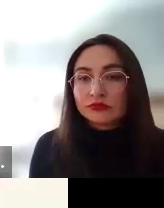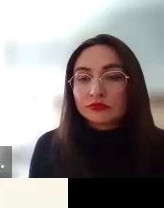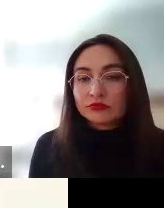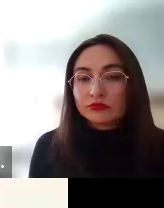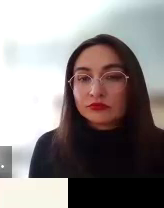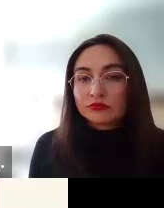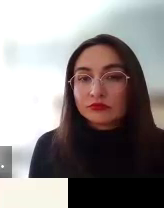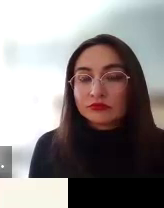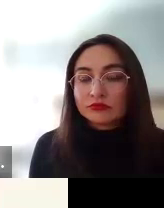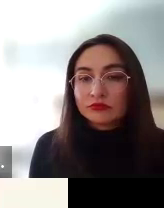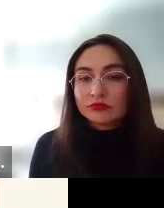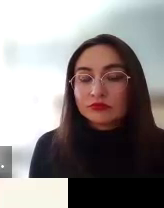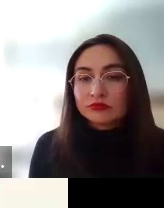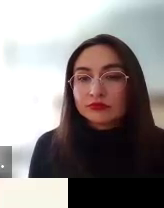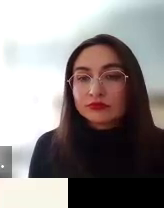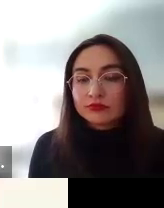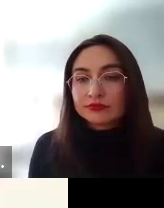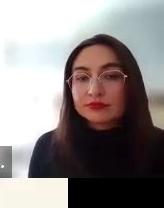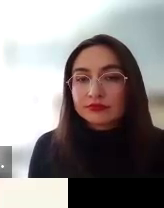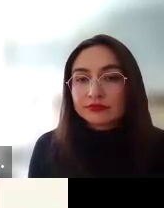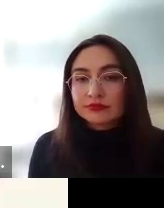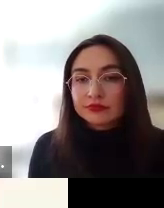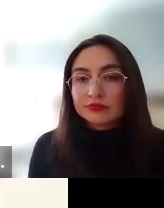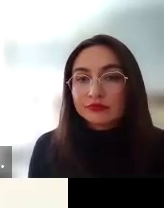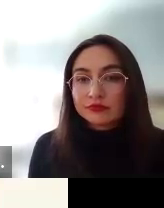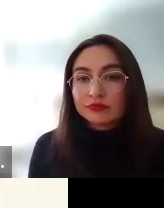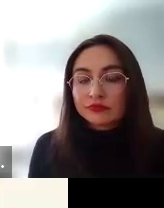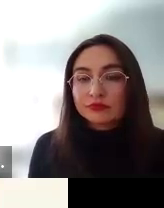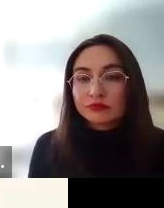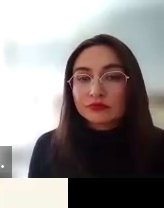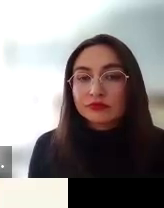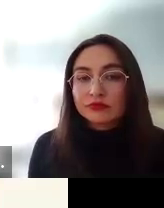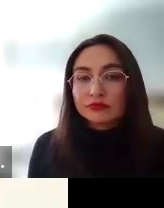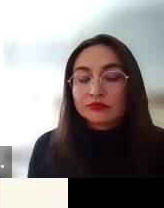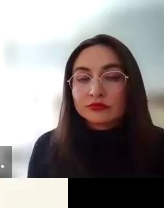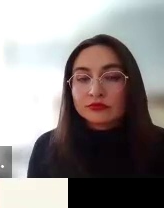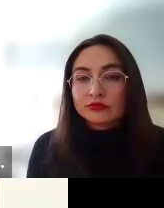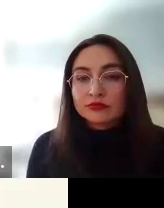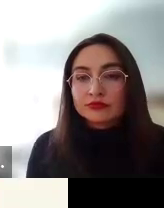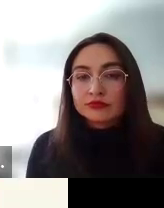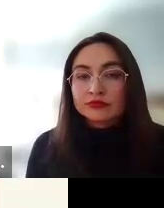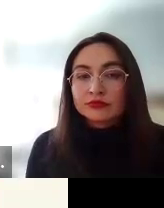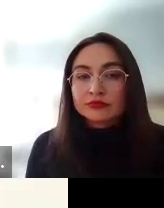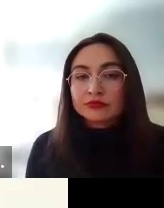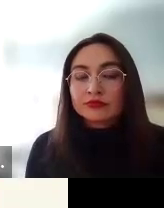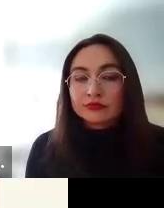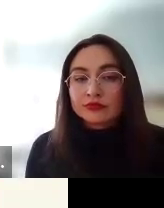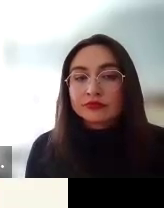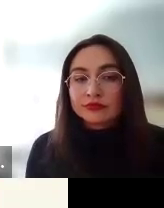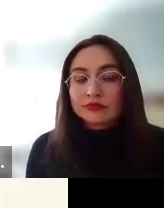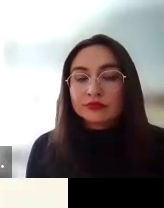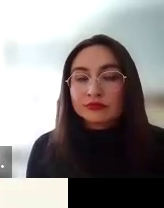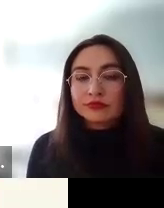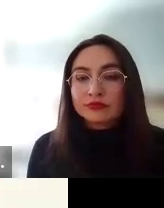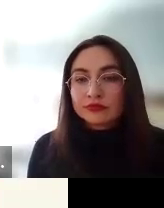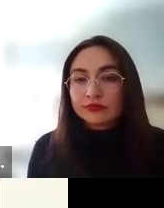grab and pick up and affix to whatever the board is. And I just want to make a plug for it.